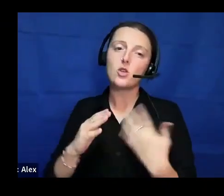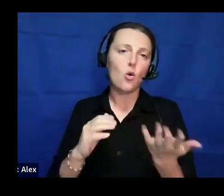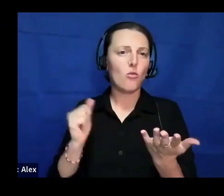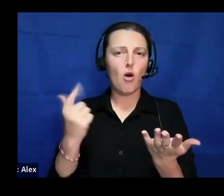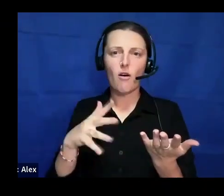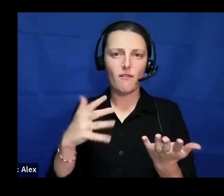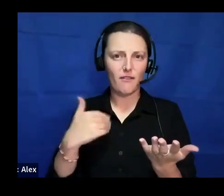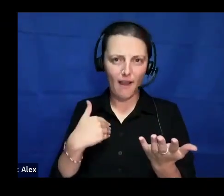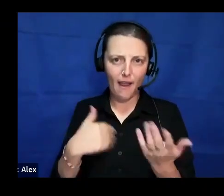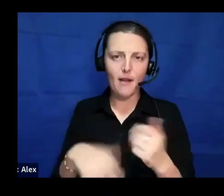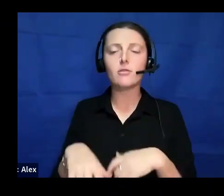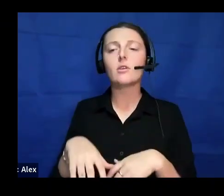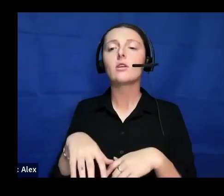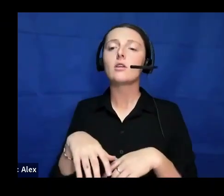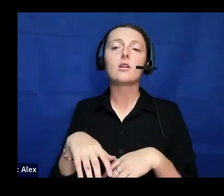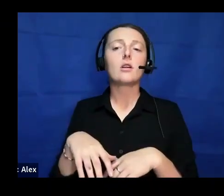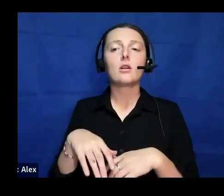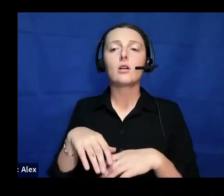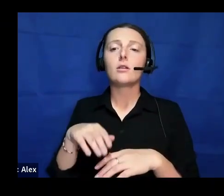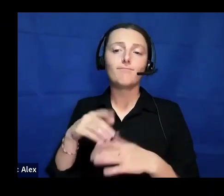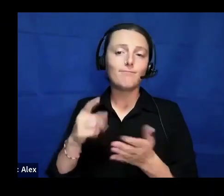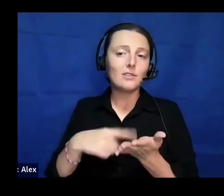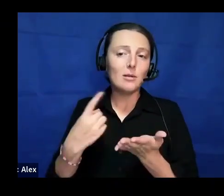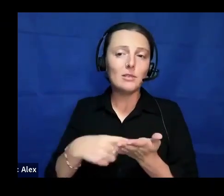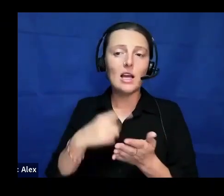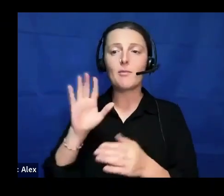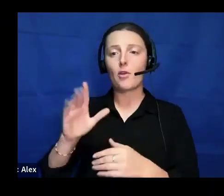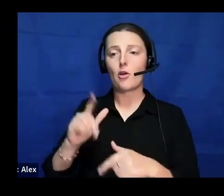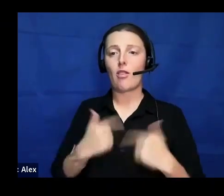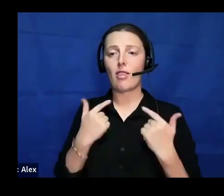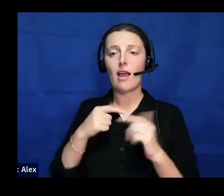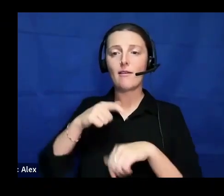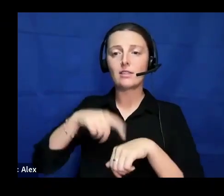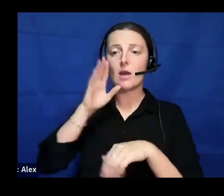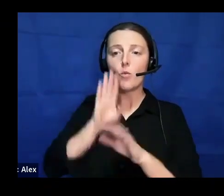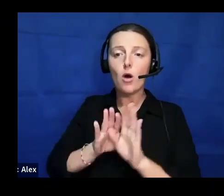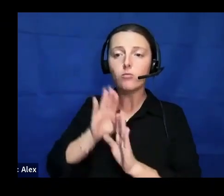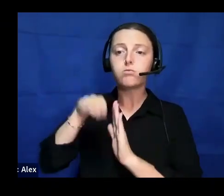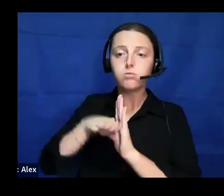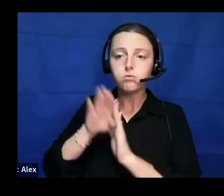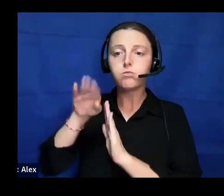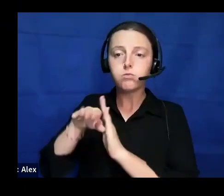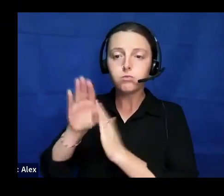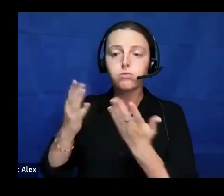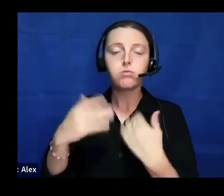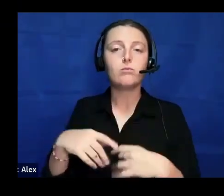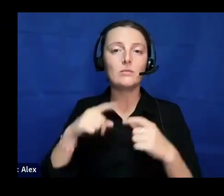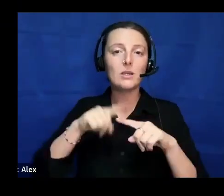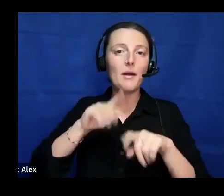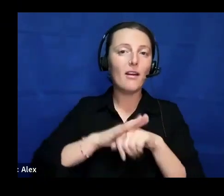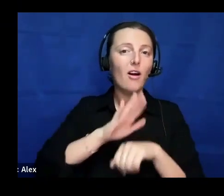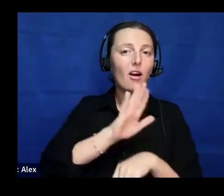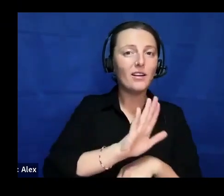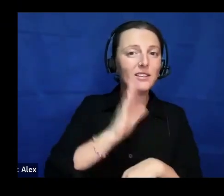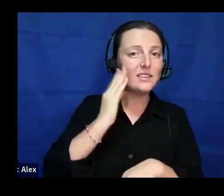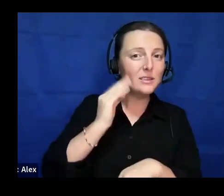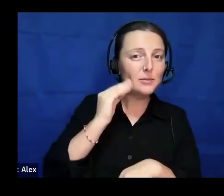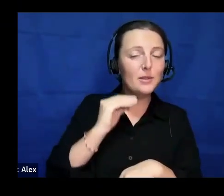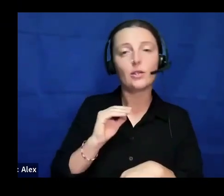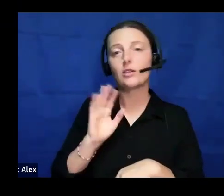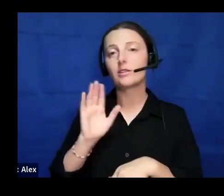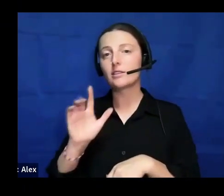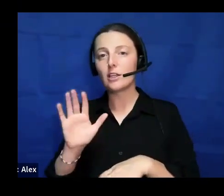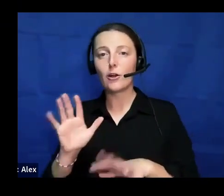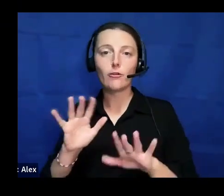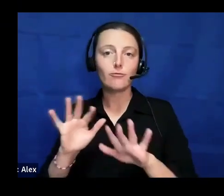throughout our lifetime, depending on our experiences, our access to resources, so on and so forth. Then we have mental